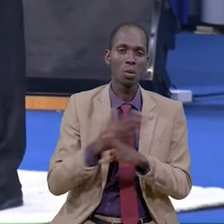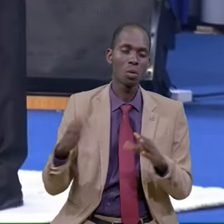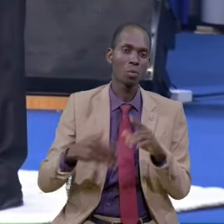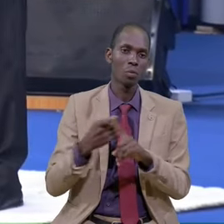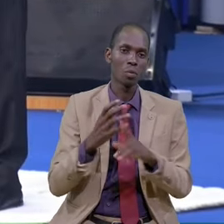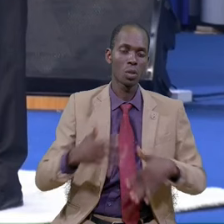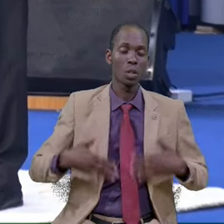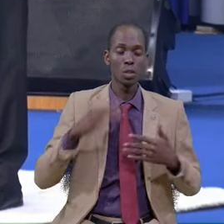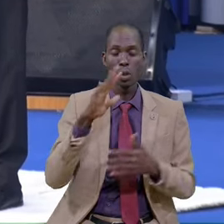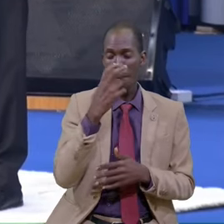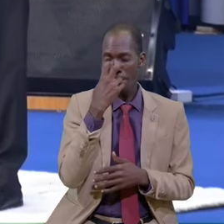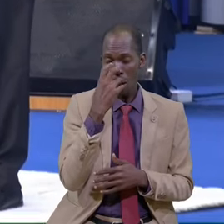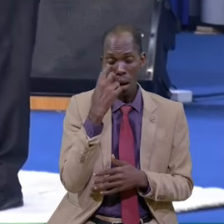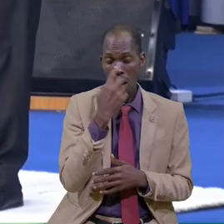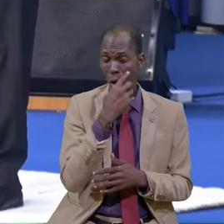life